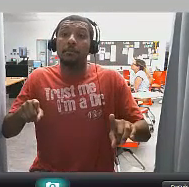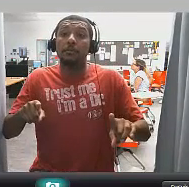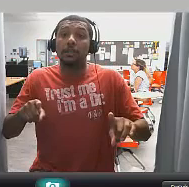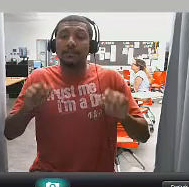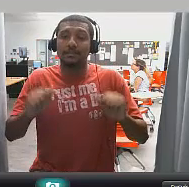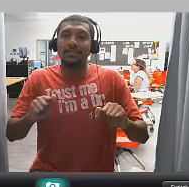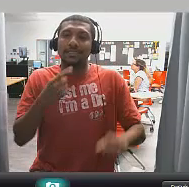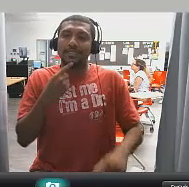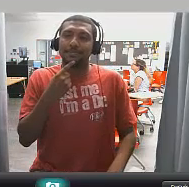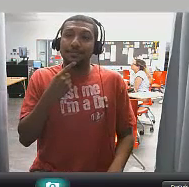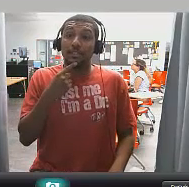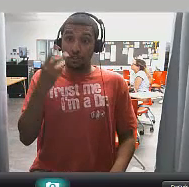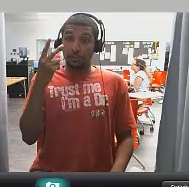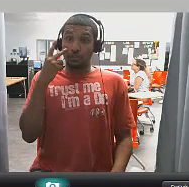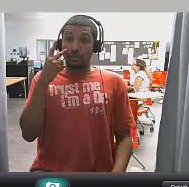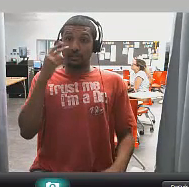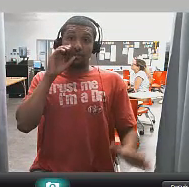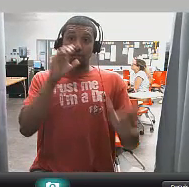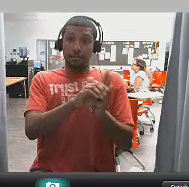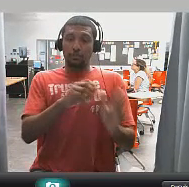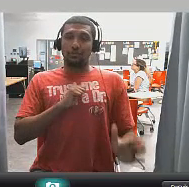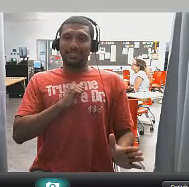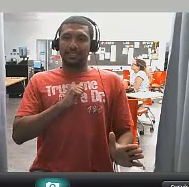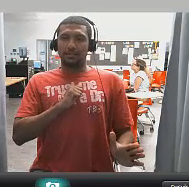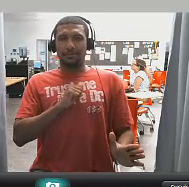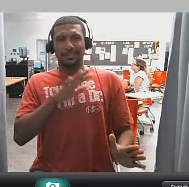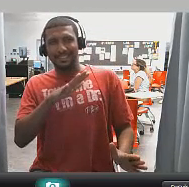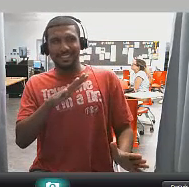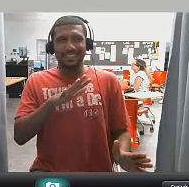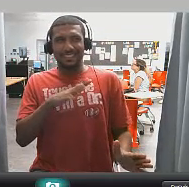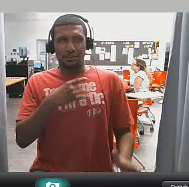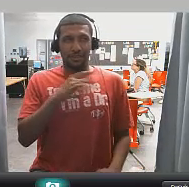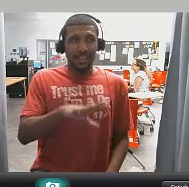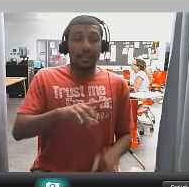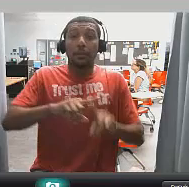thing. If you see a photograph of yourself, you have that reaction that, I don't quite like this, but